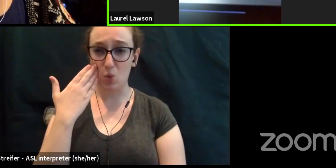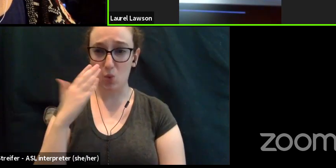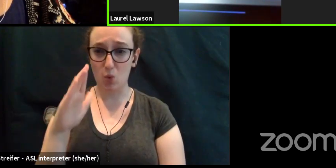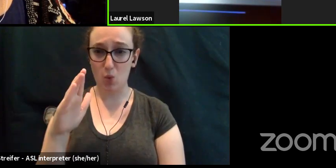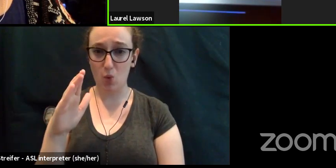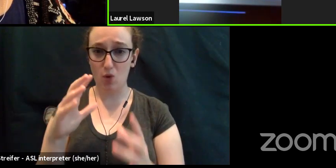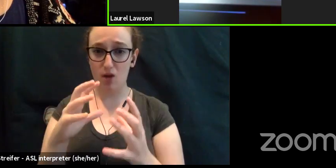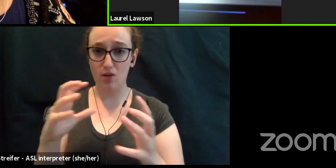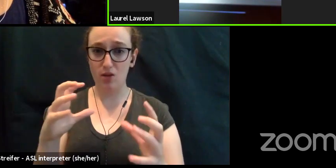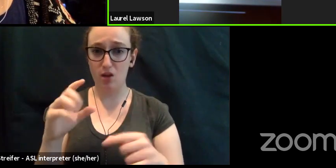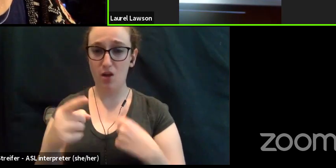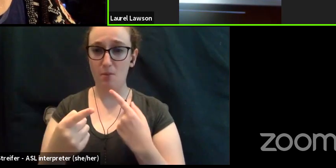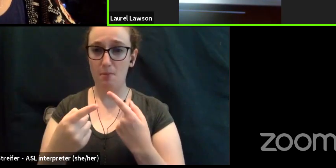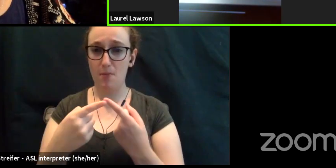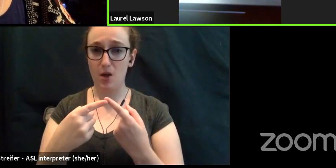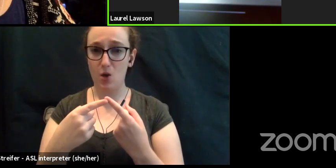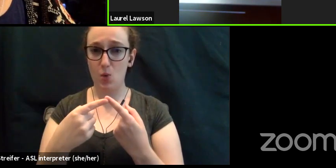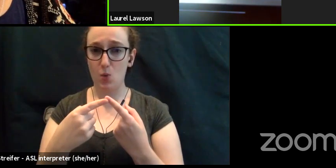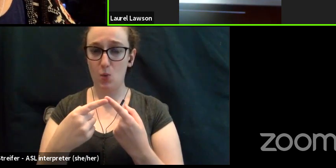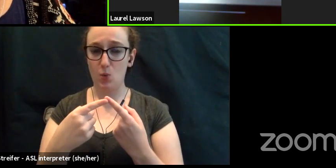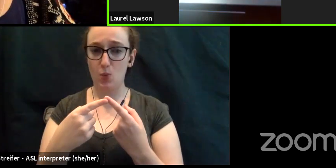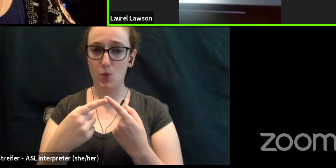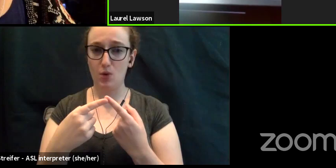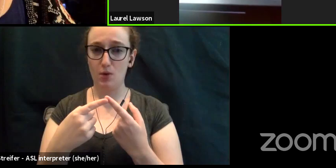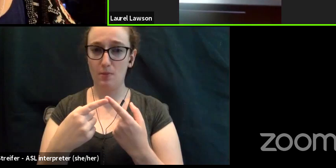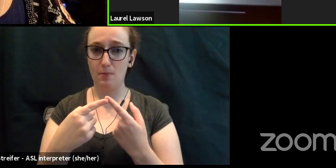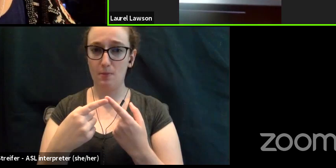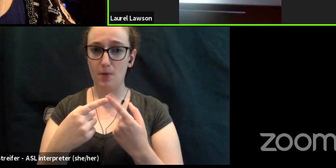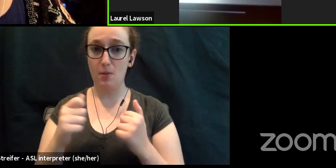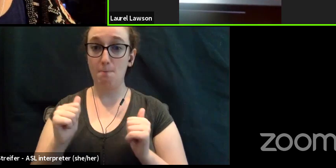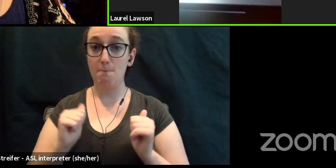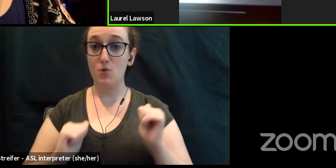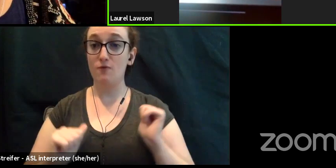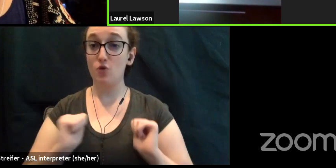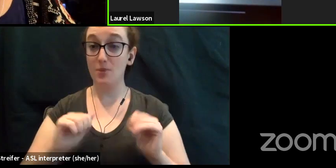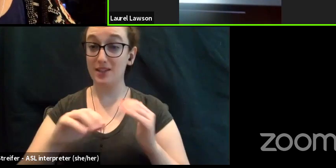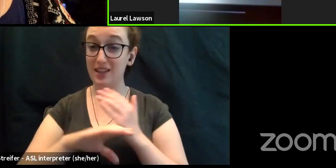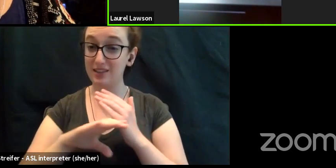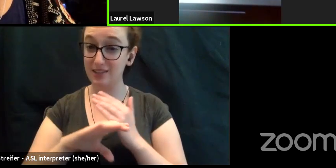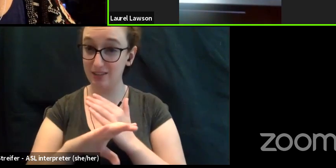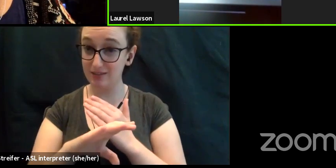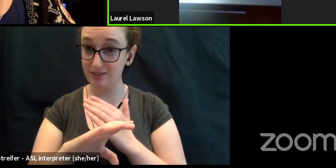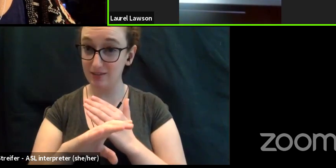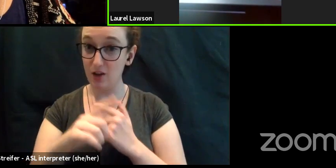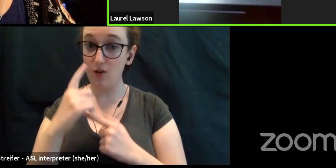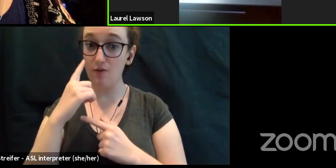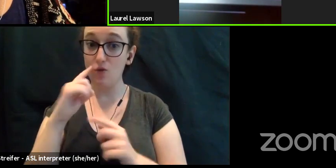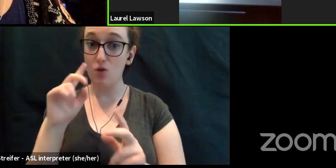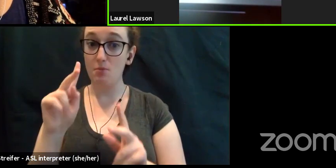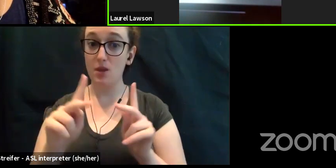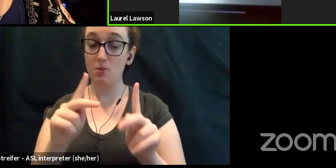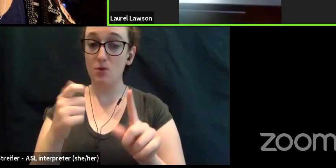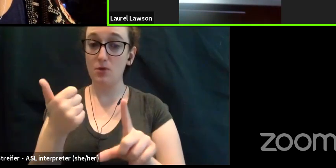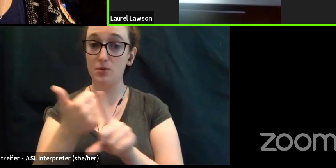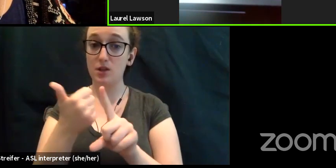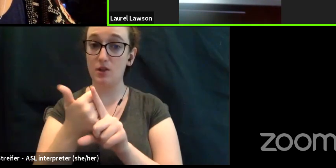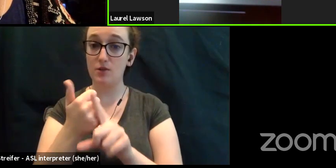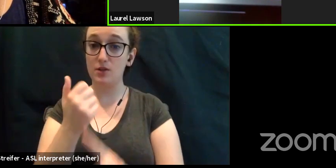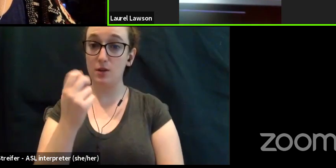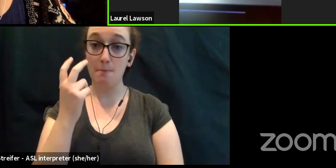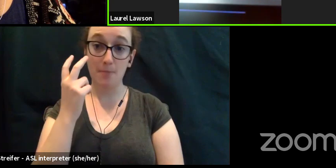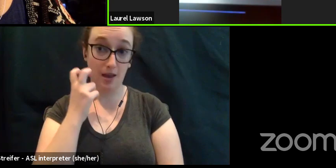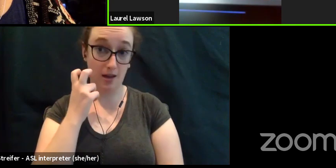the state of performance access for people who are blind